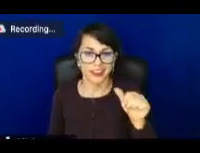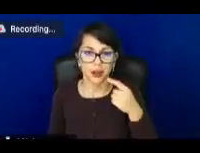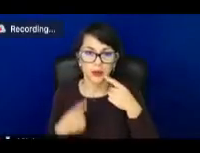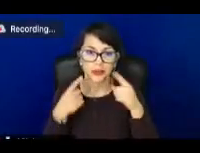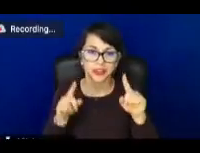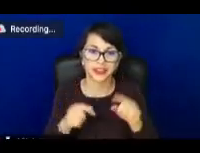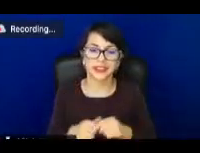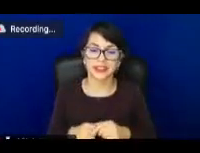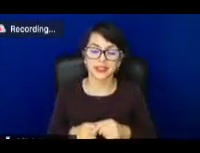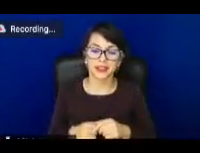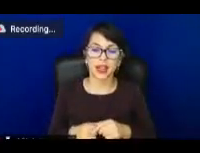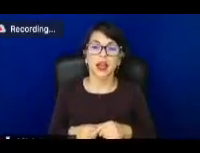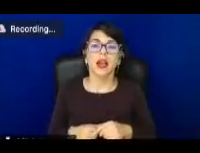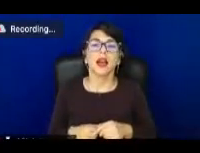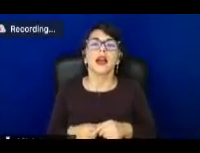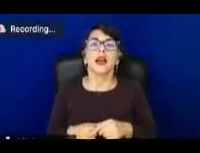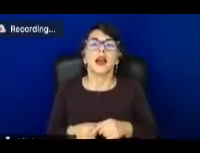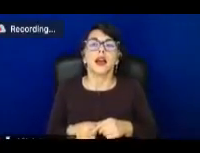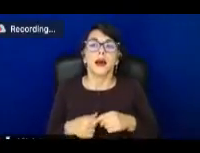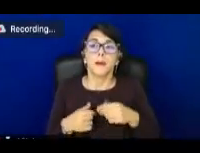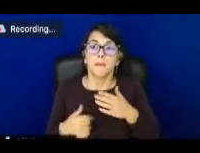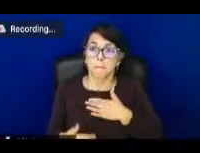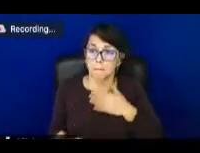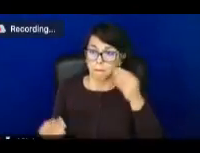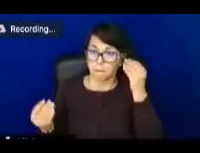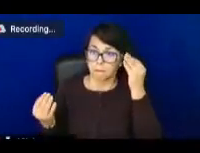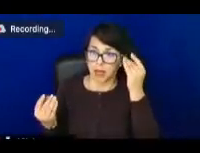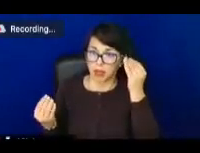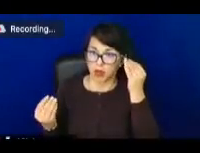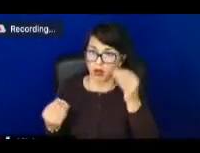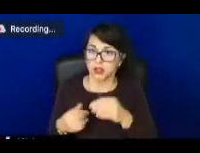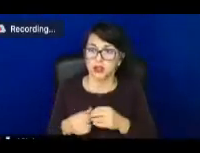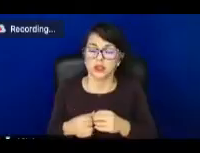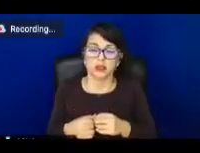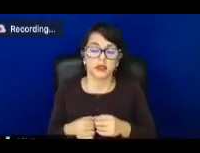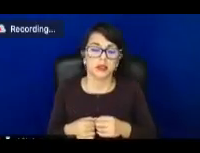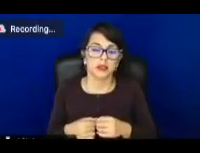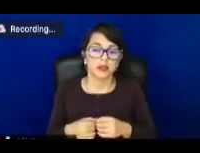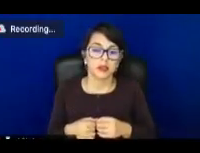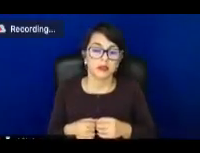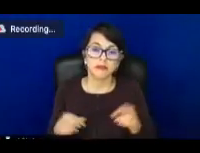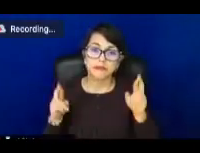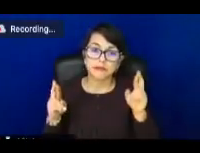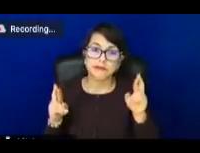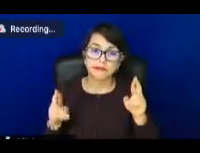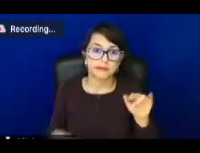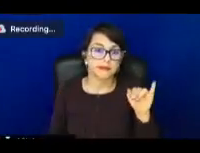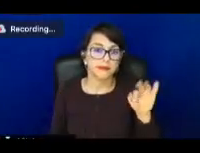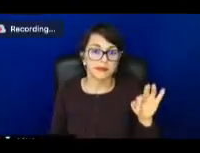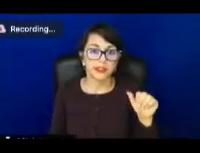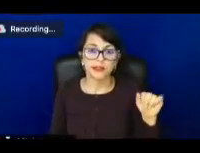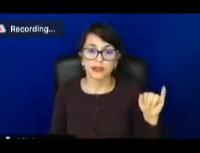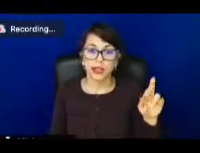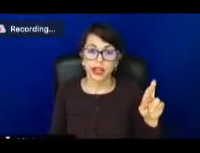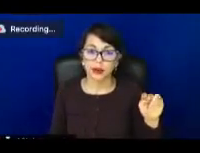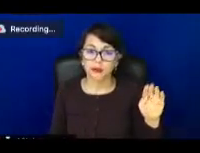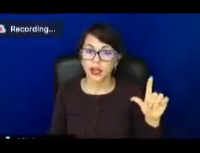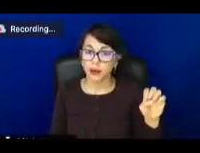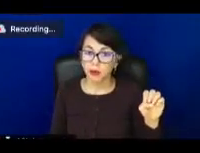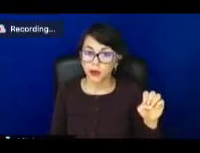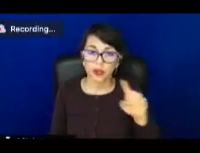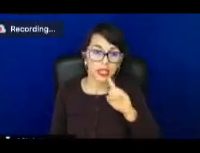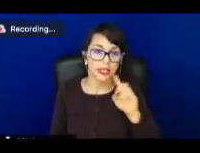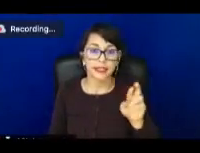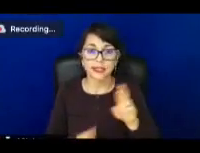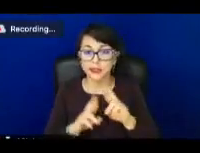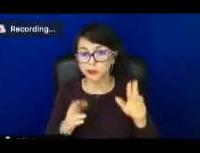couple thoughts. Fingers crossed, let's say Airtable is ready sometime in,